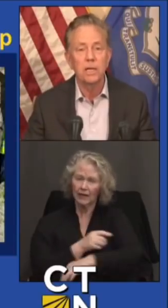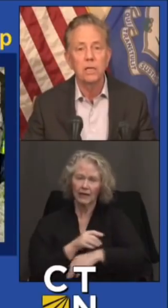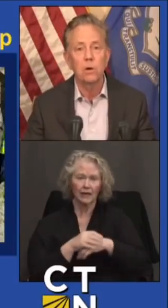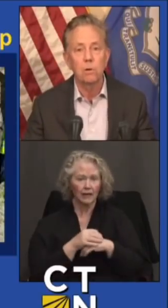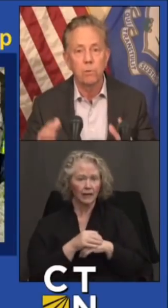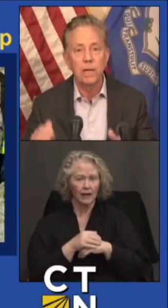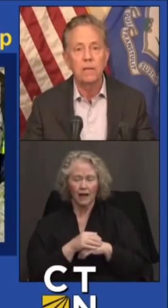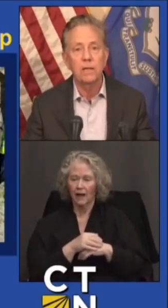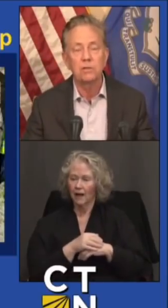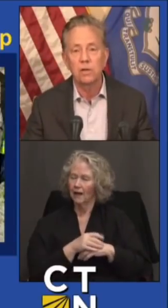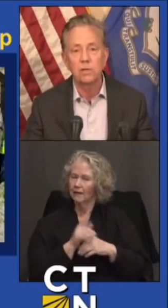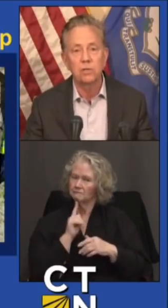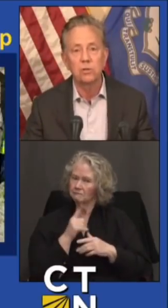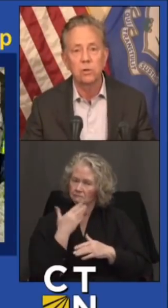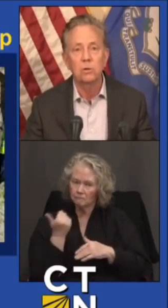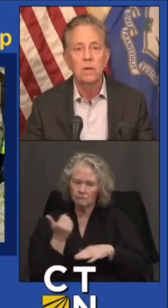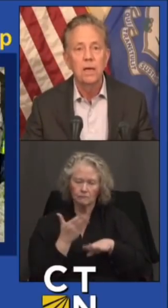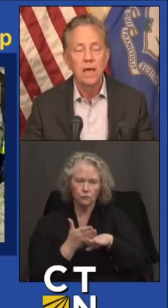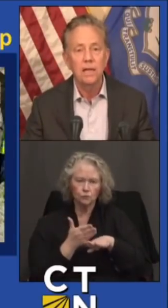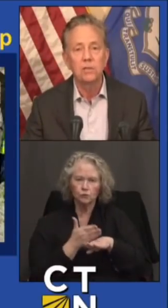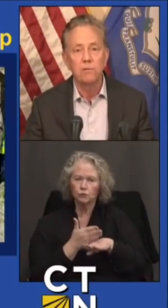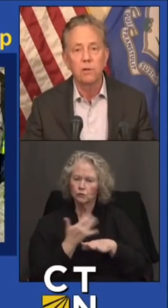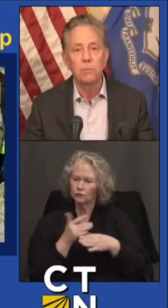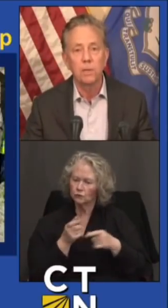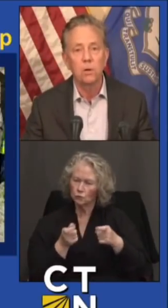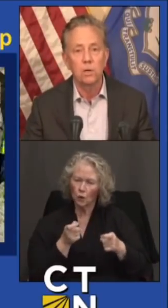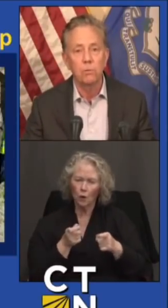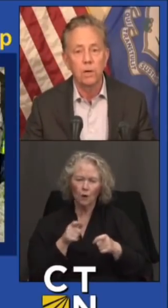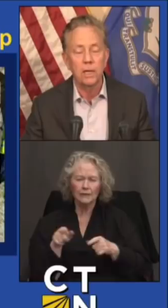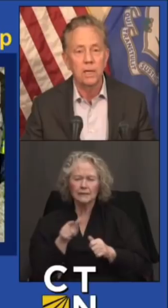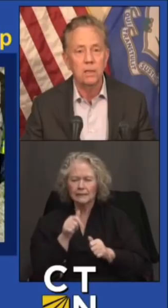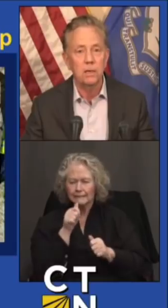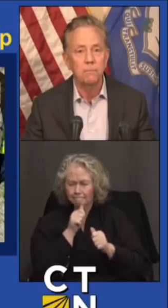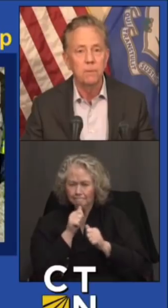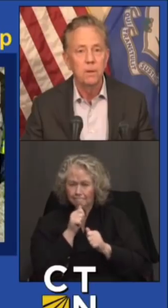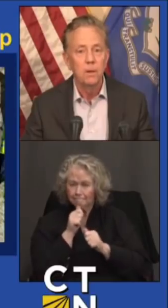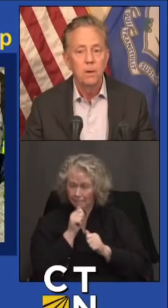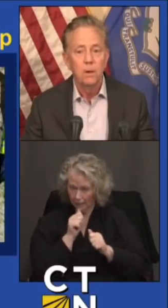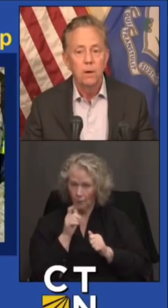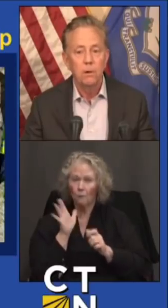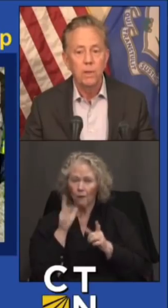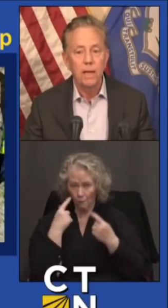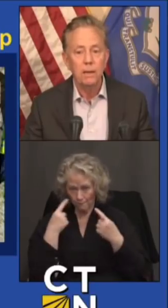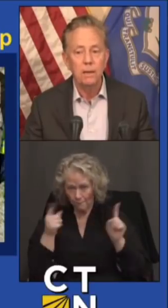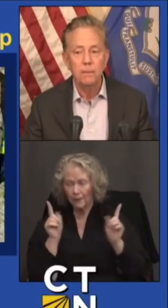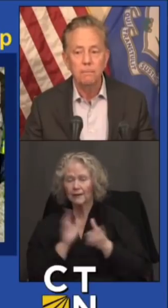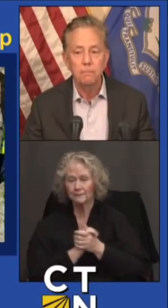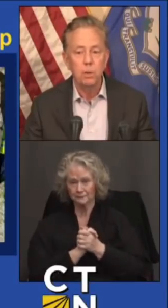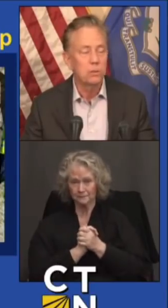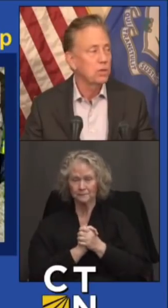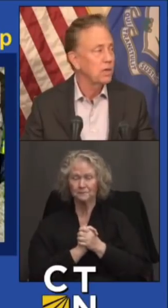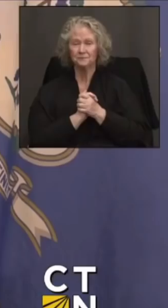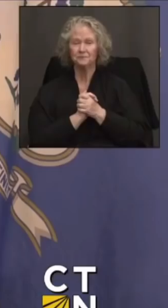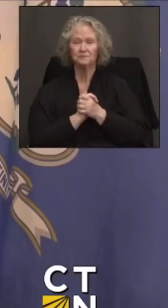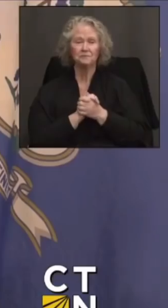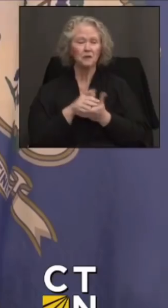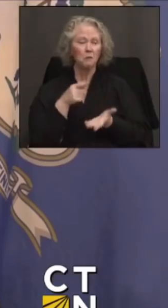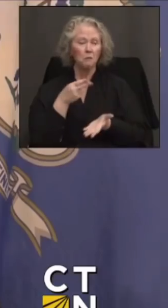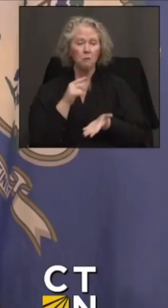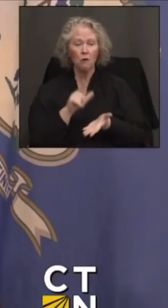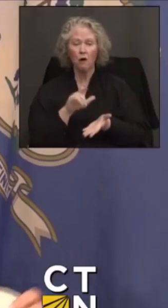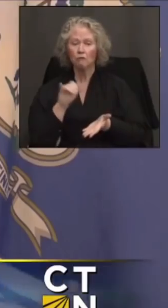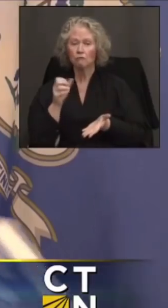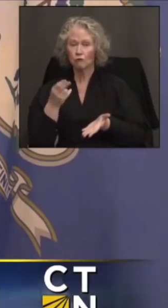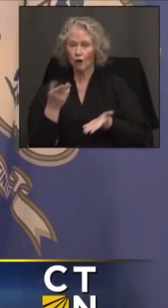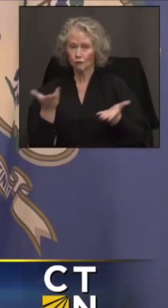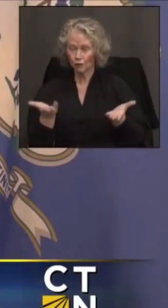are getting lower. We're getting things under control. Hang tough a little bit longer. We're going to get there. With that, Paul and Josh are here. Any